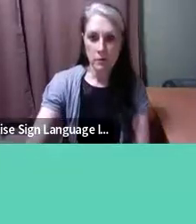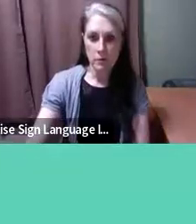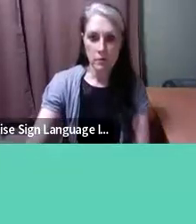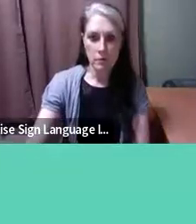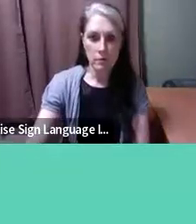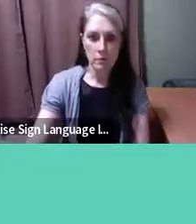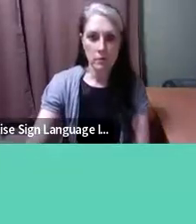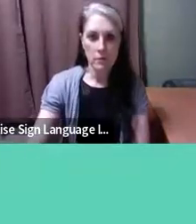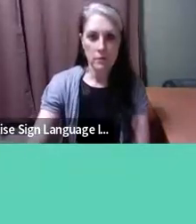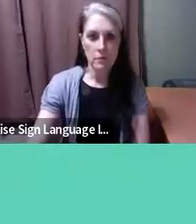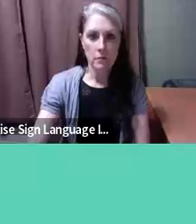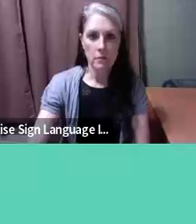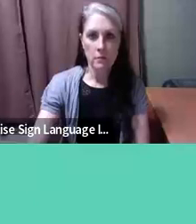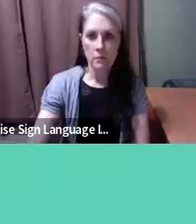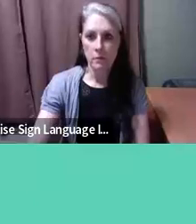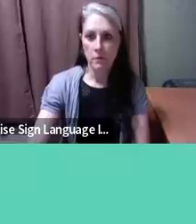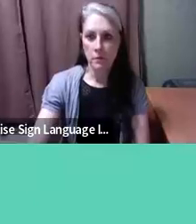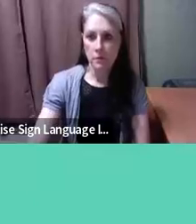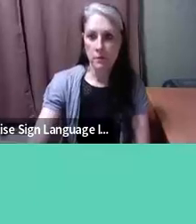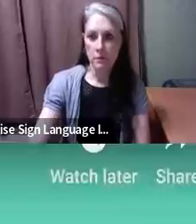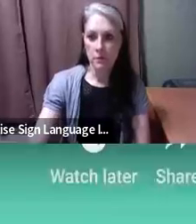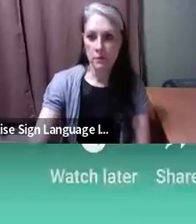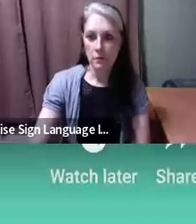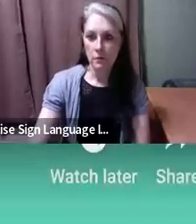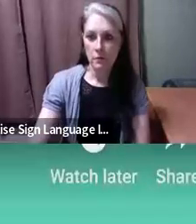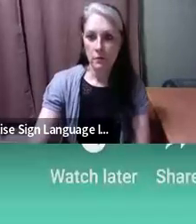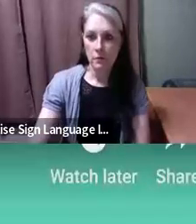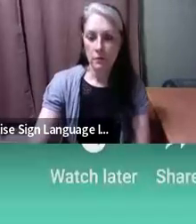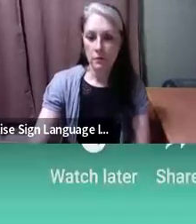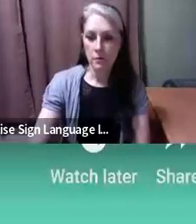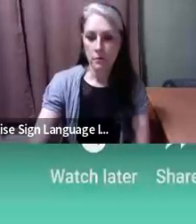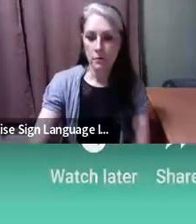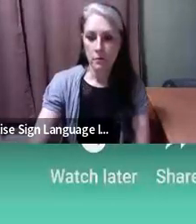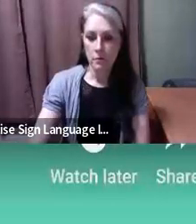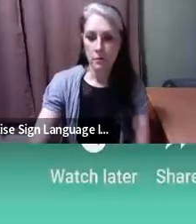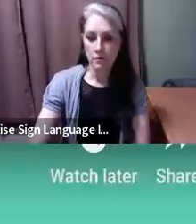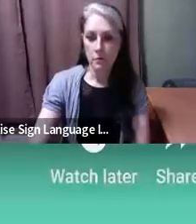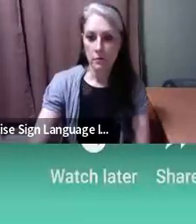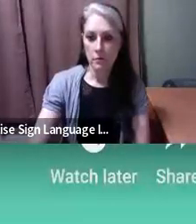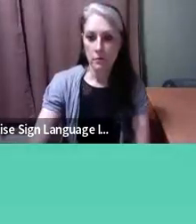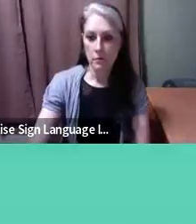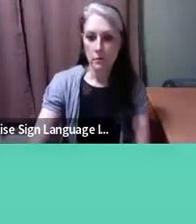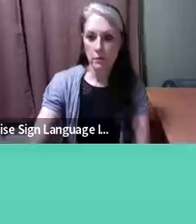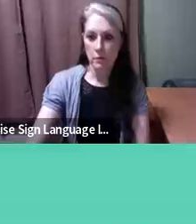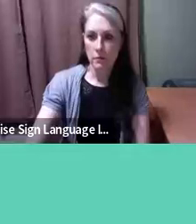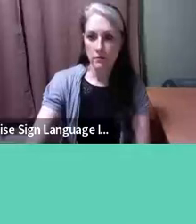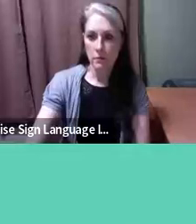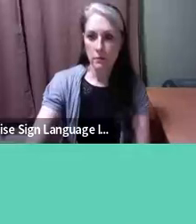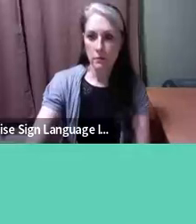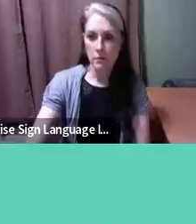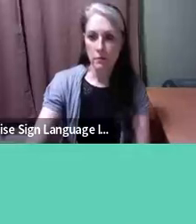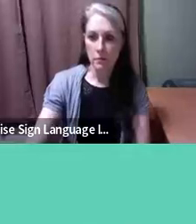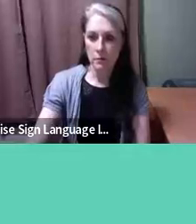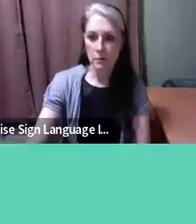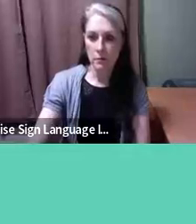can, Center the priorities of disabled people in your advocacy. and commit both time and budget to making all your